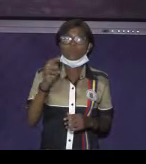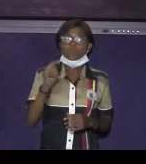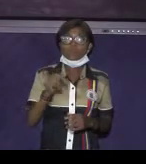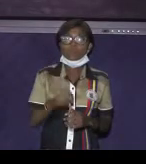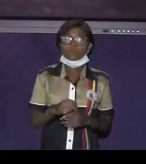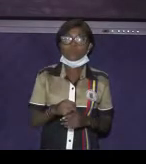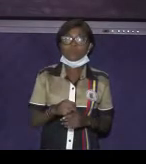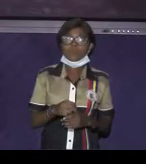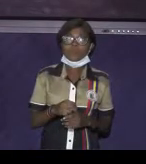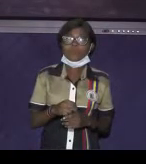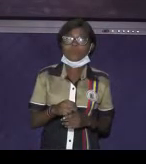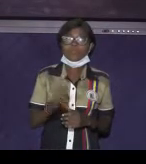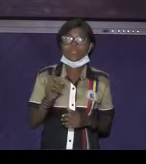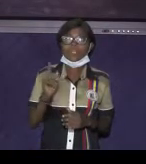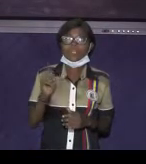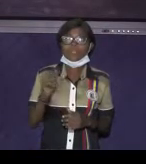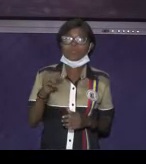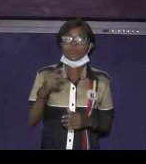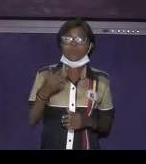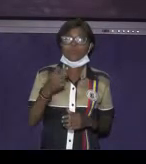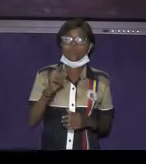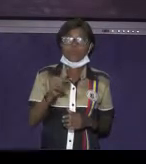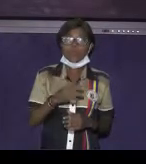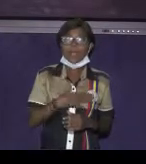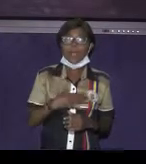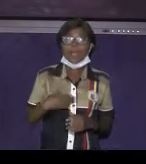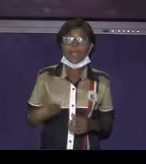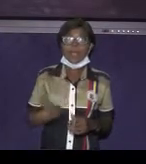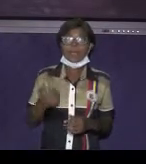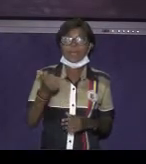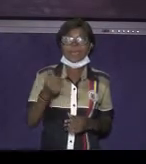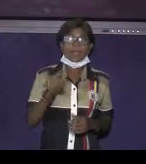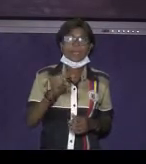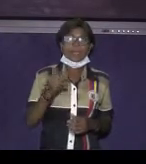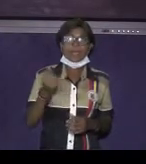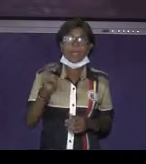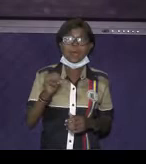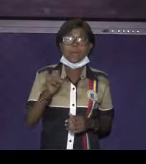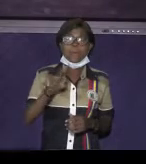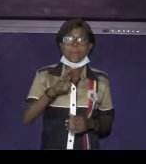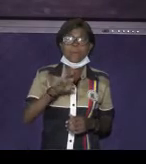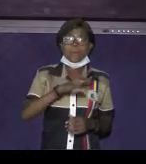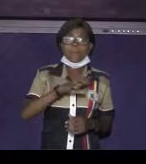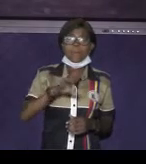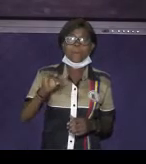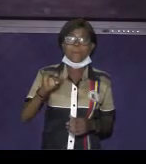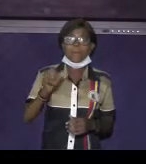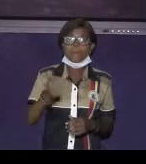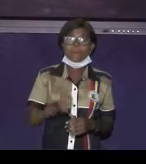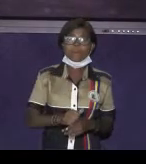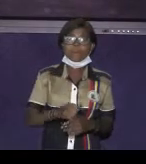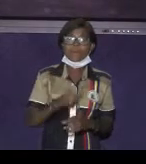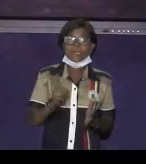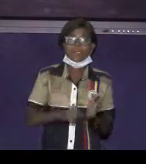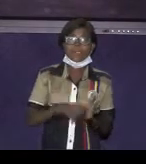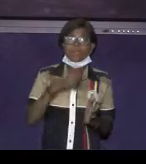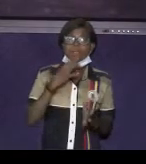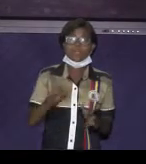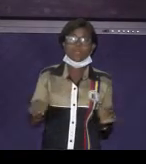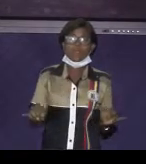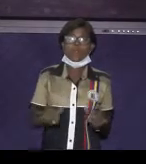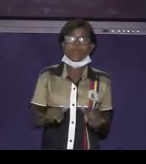Osun, Enugu, and Anambra. So these are the common areas where